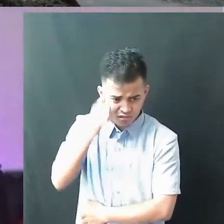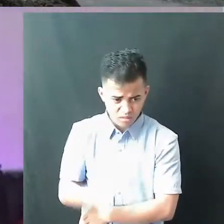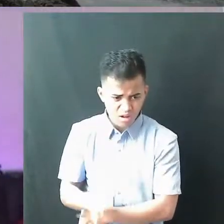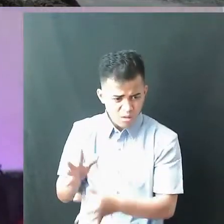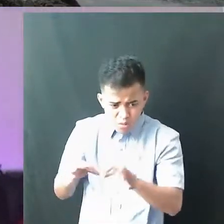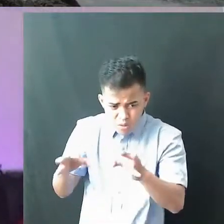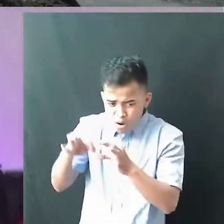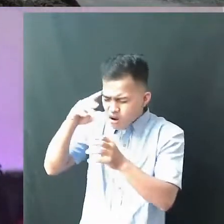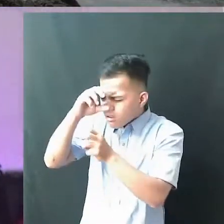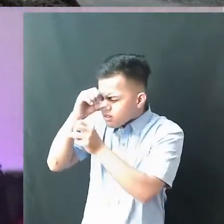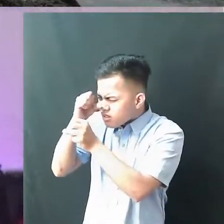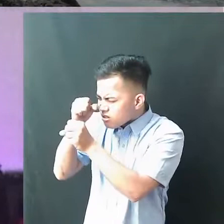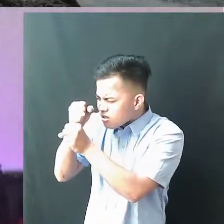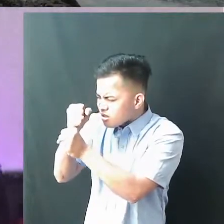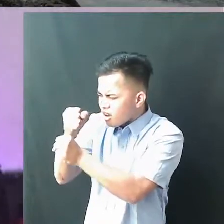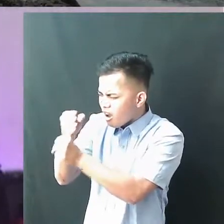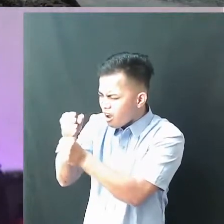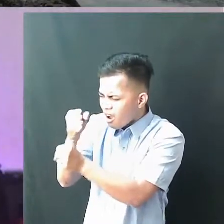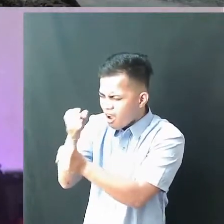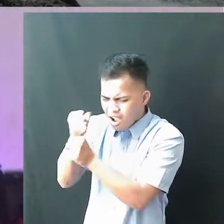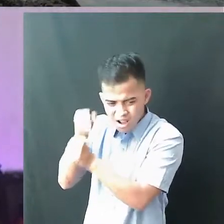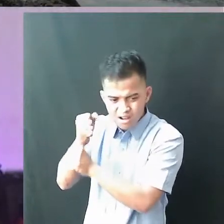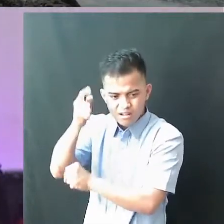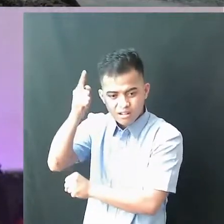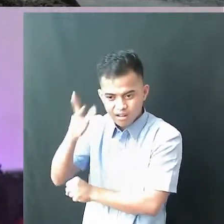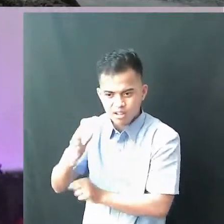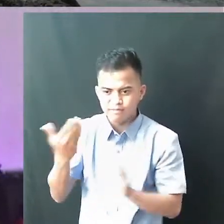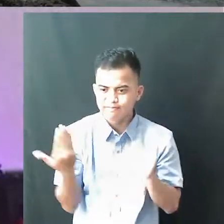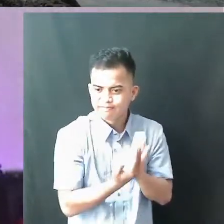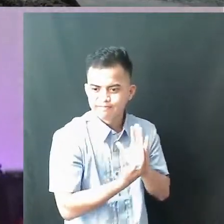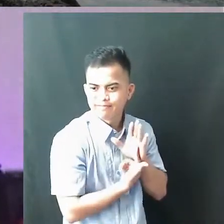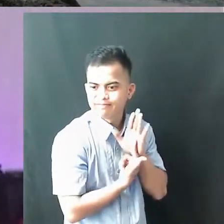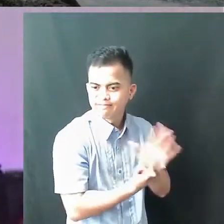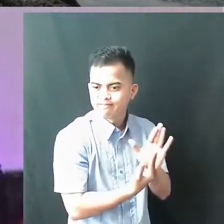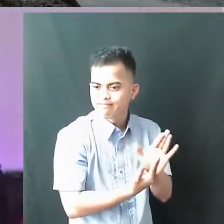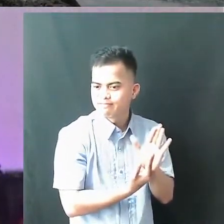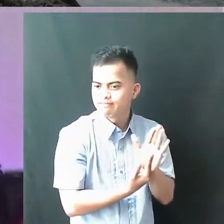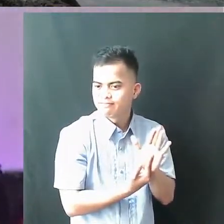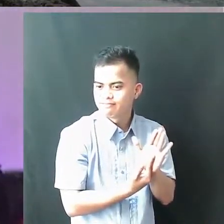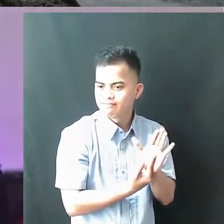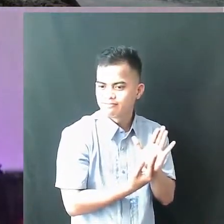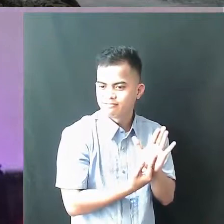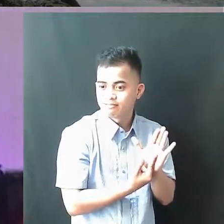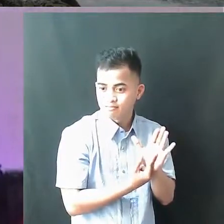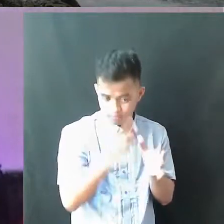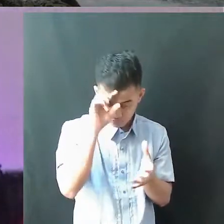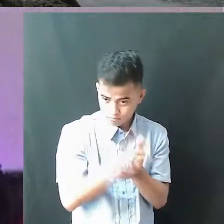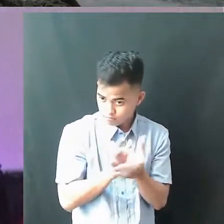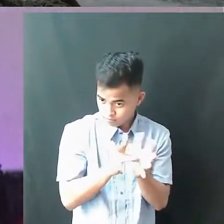hold fast our profession." Now, if you will, turn with me to 1 Timothy chapter